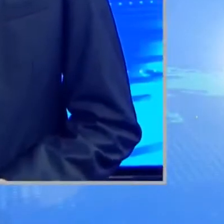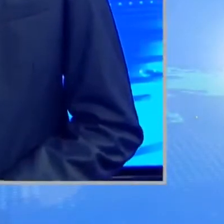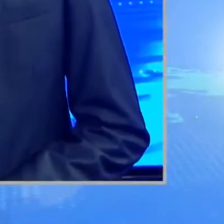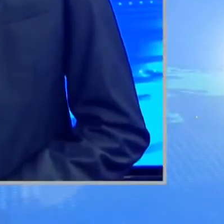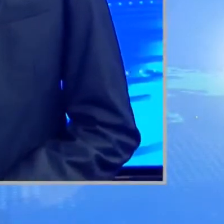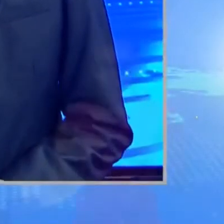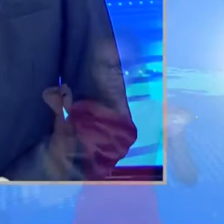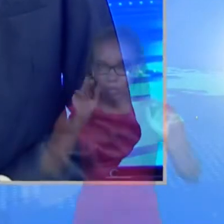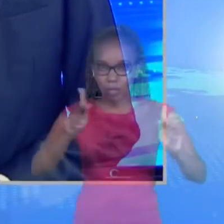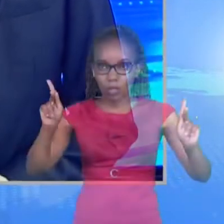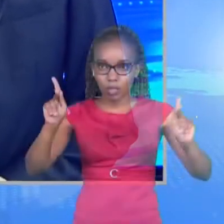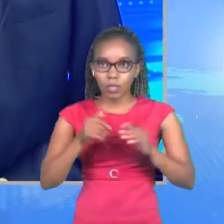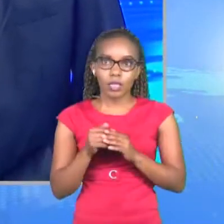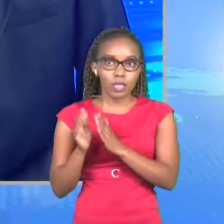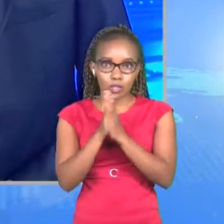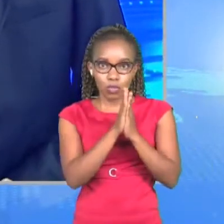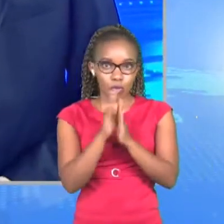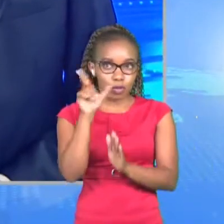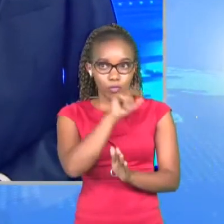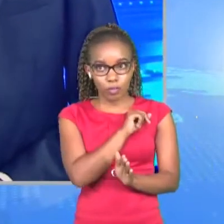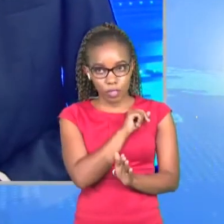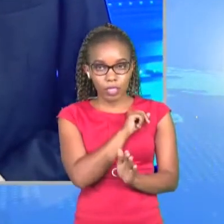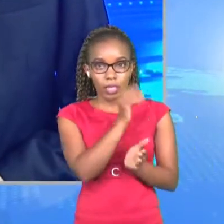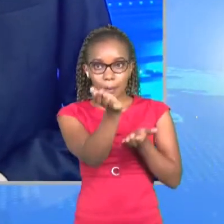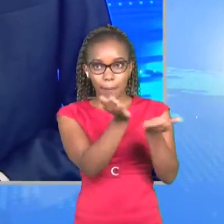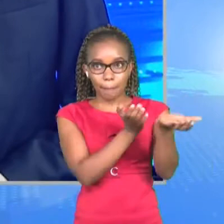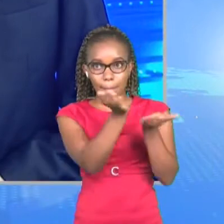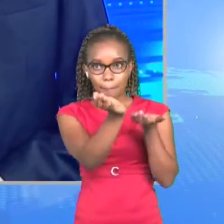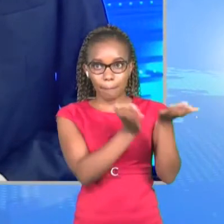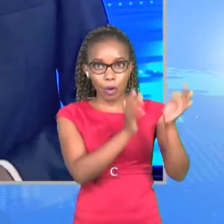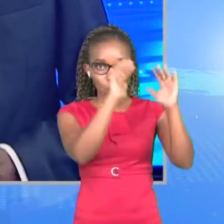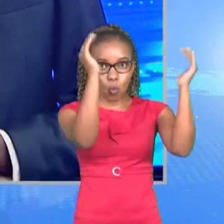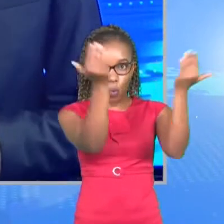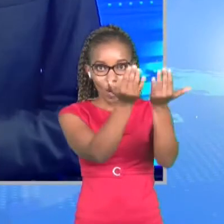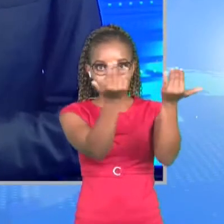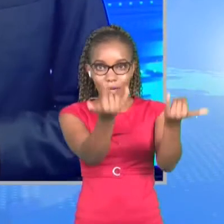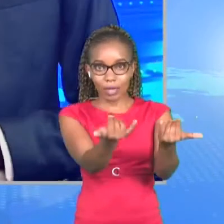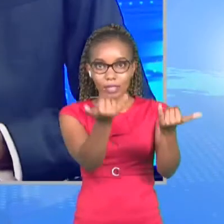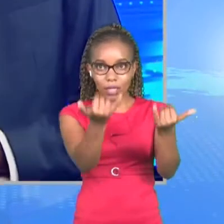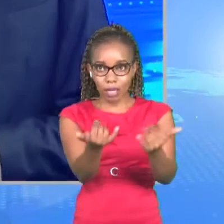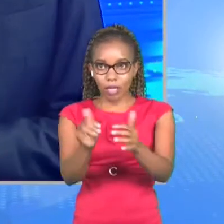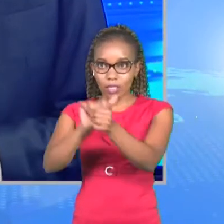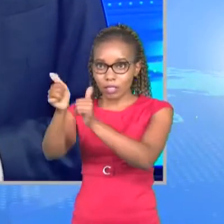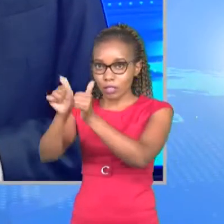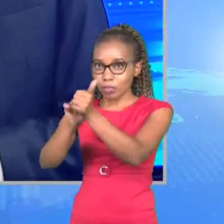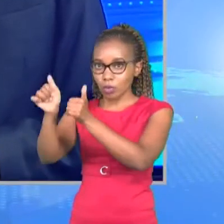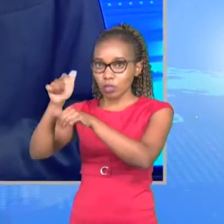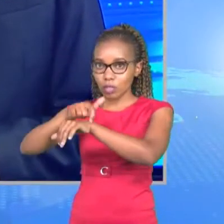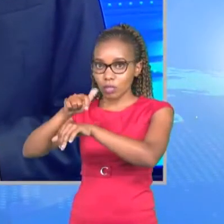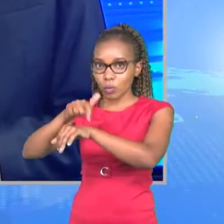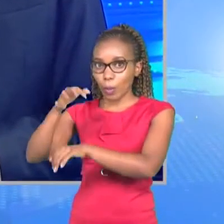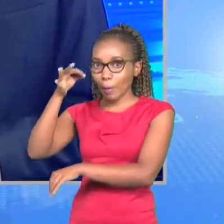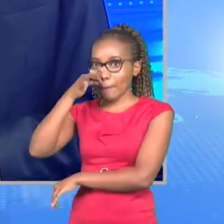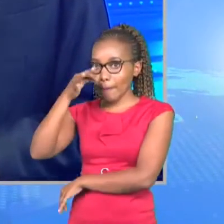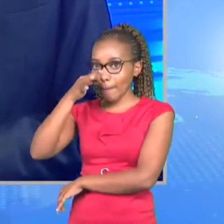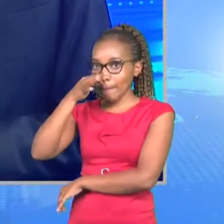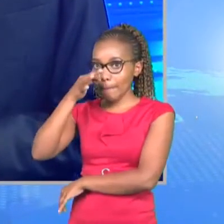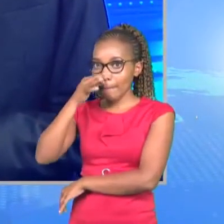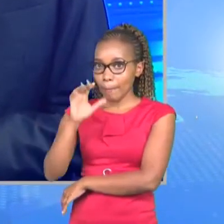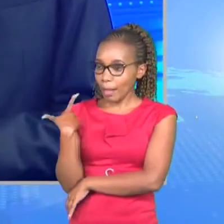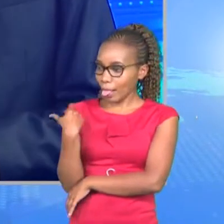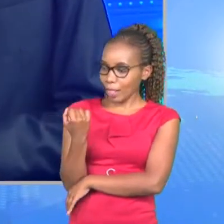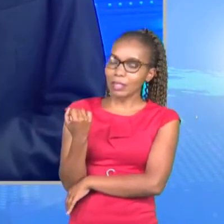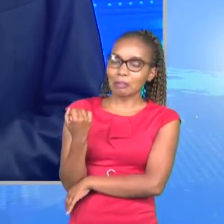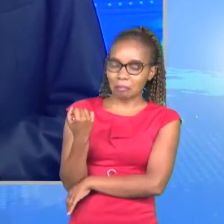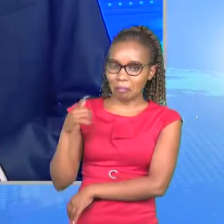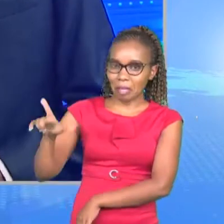All right, that's all we had for you from the business world. It's now time for sports with Frederick Muitiriri. Yesterday,